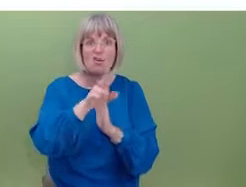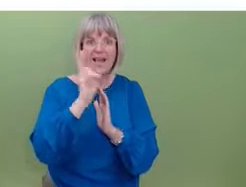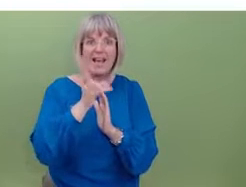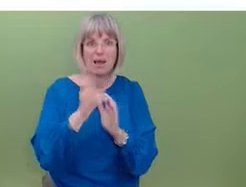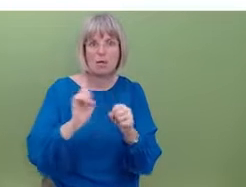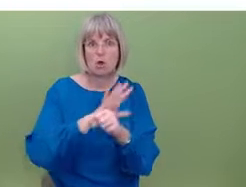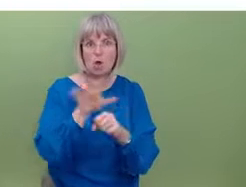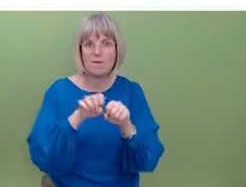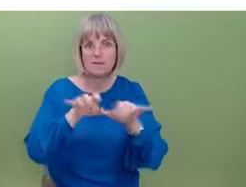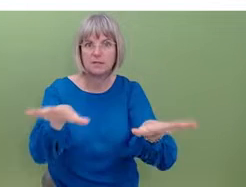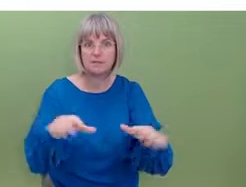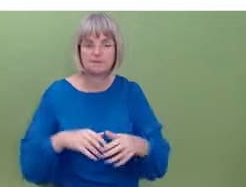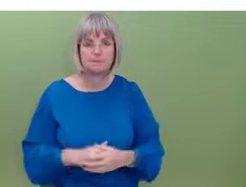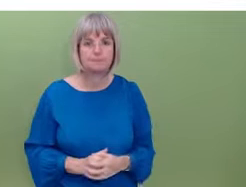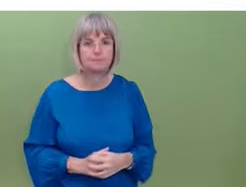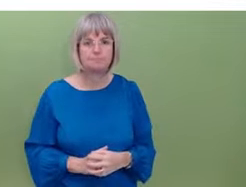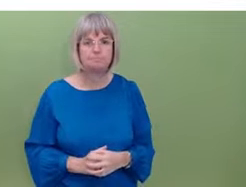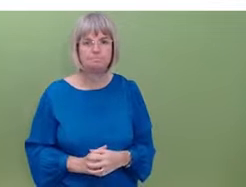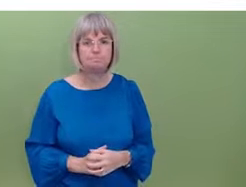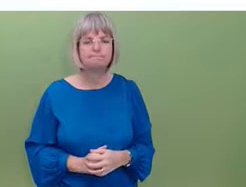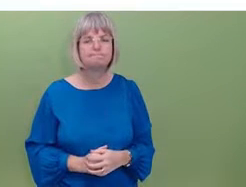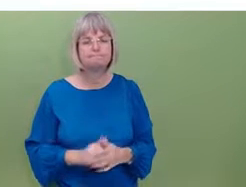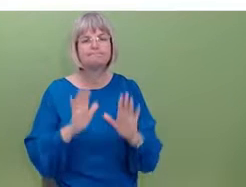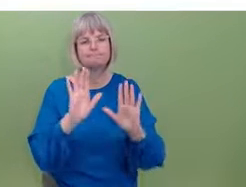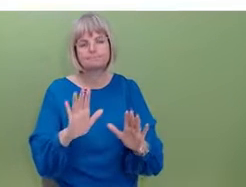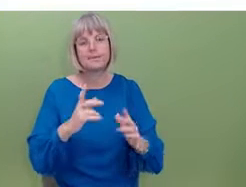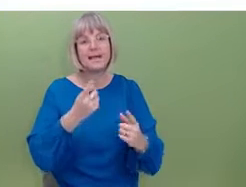There are gaps in the data.